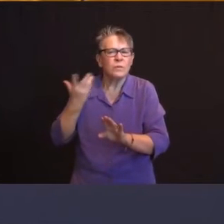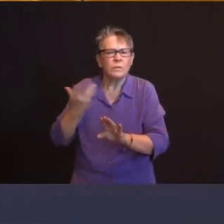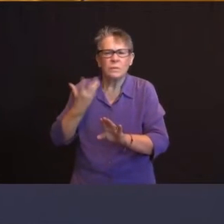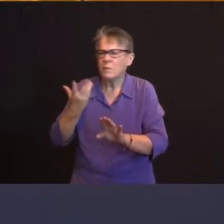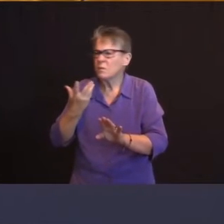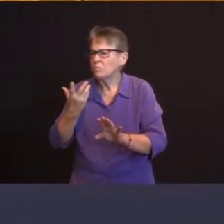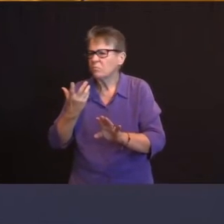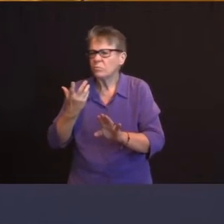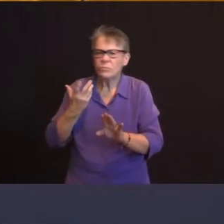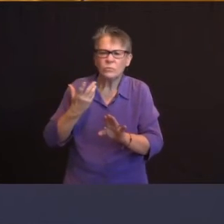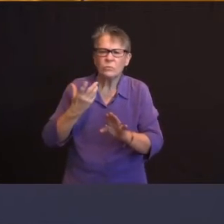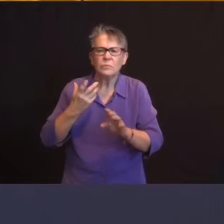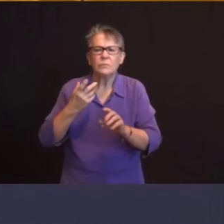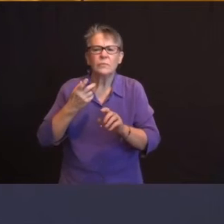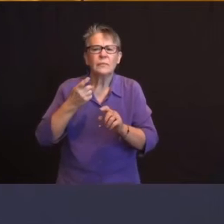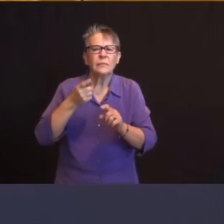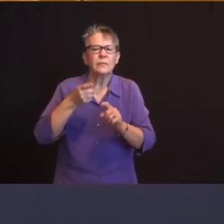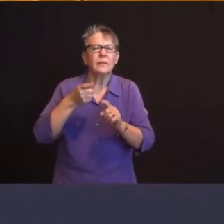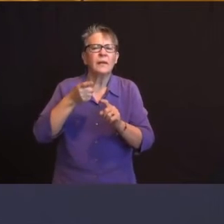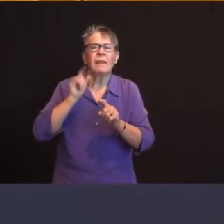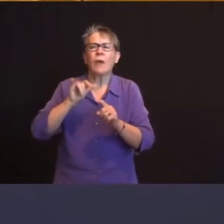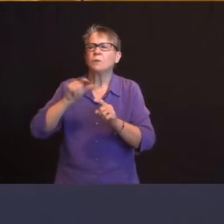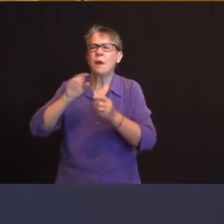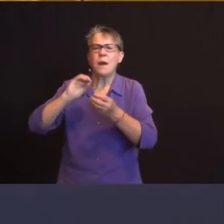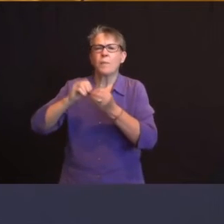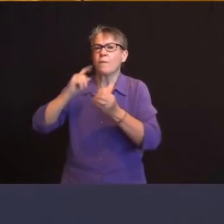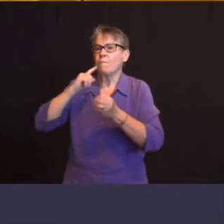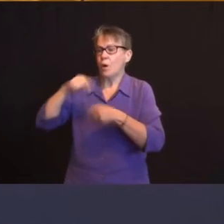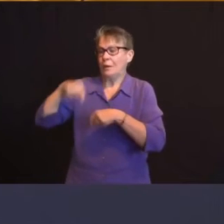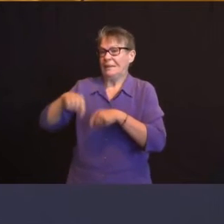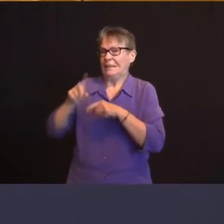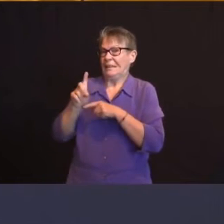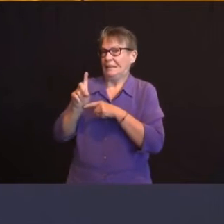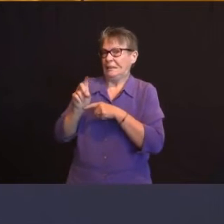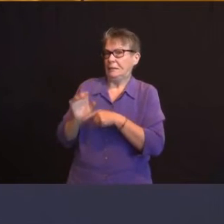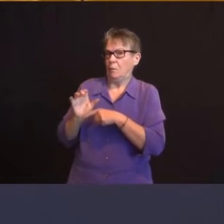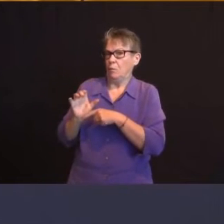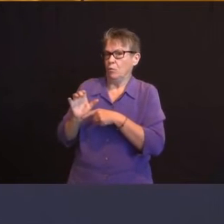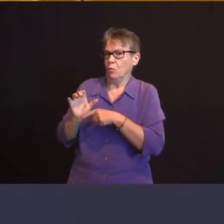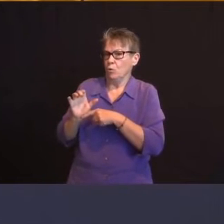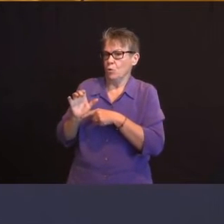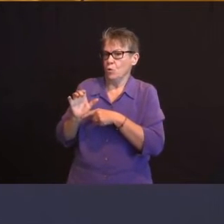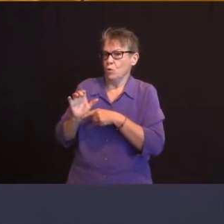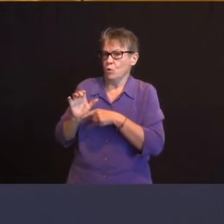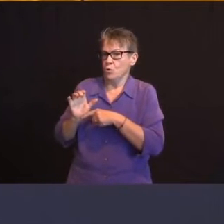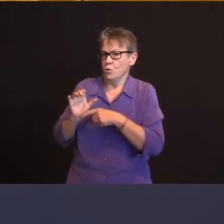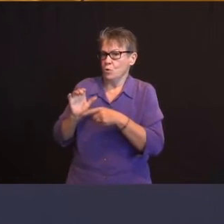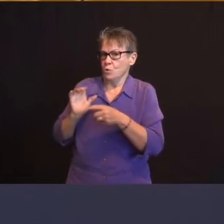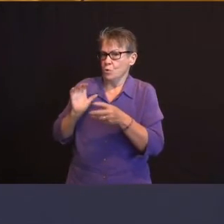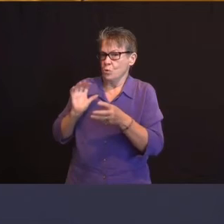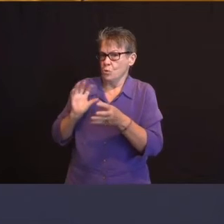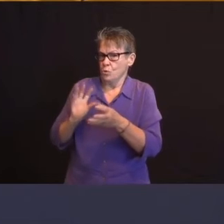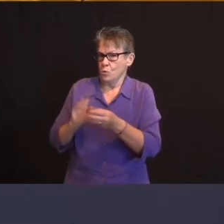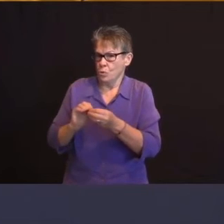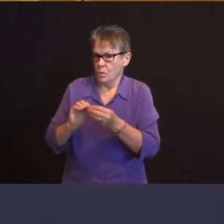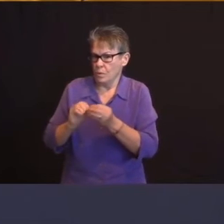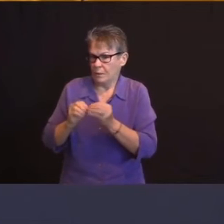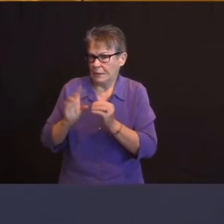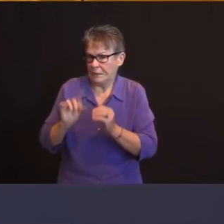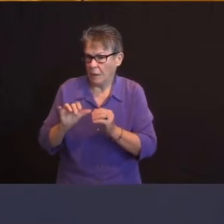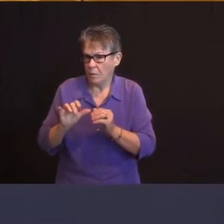in total. The numbers ramp up. Again, the timing on this is a matter of days. This